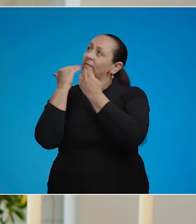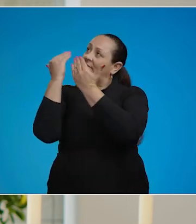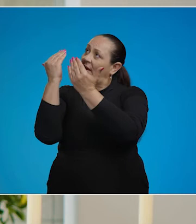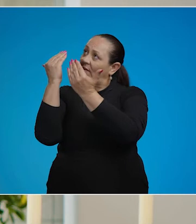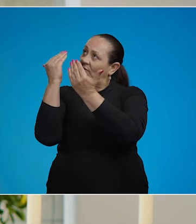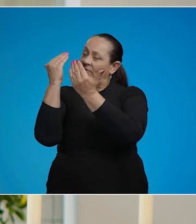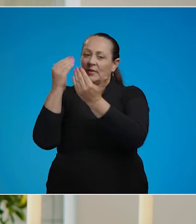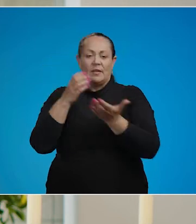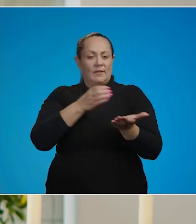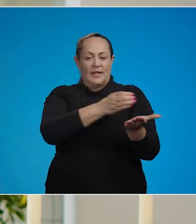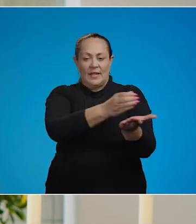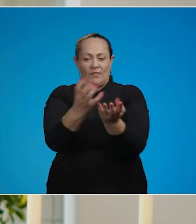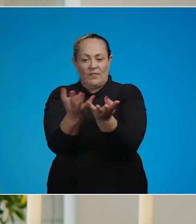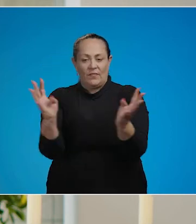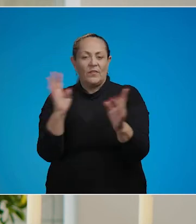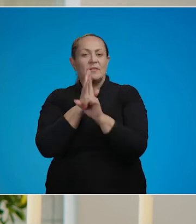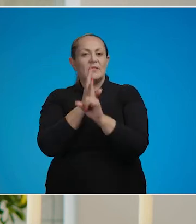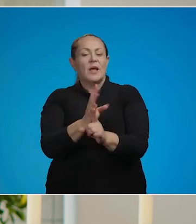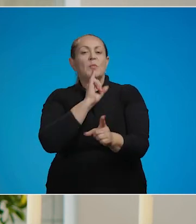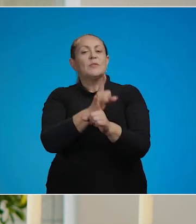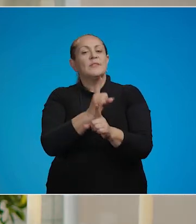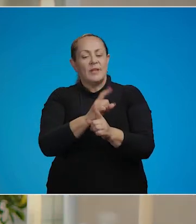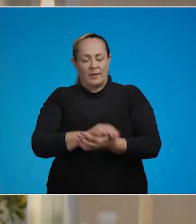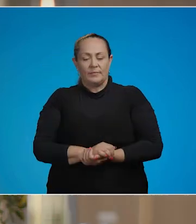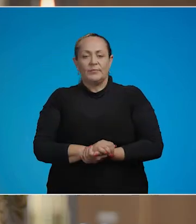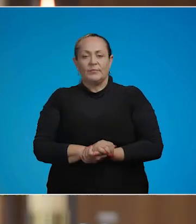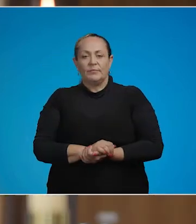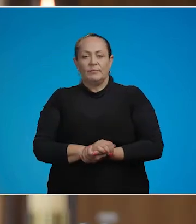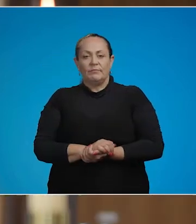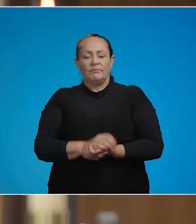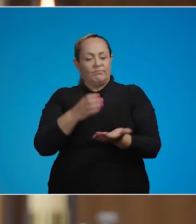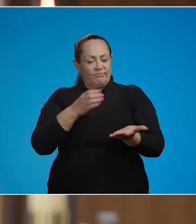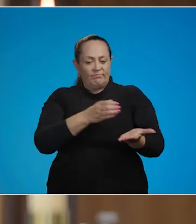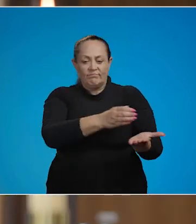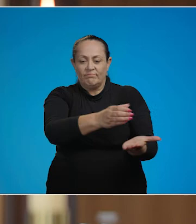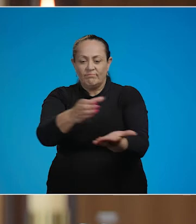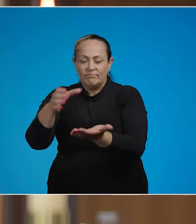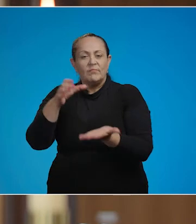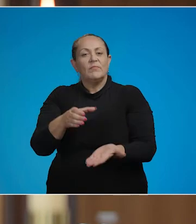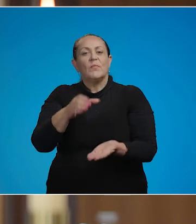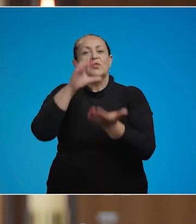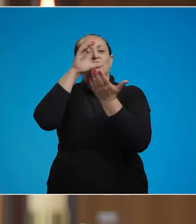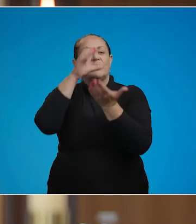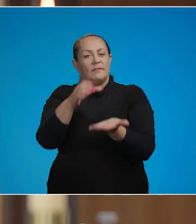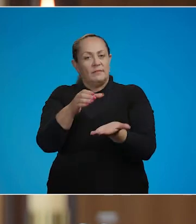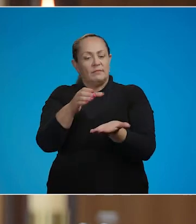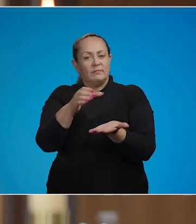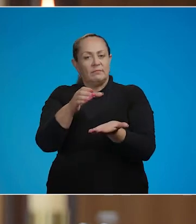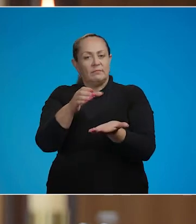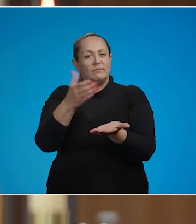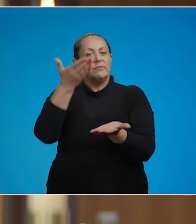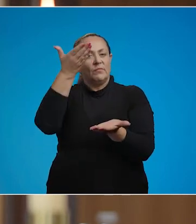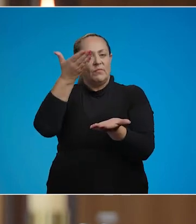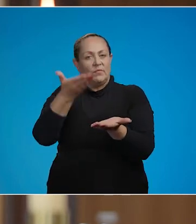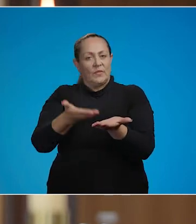he gave it to his disciples saying Take this, all of you and drink from